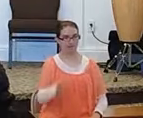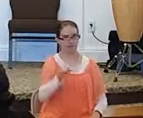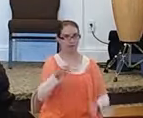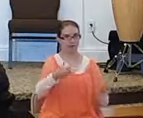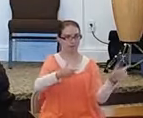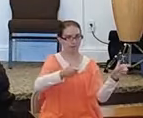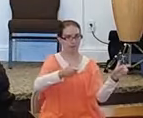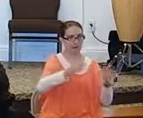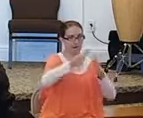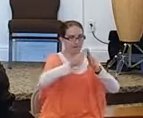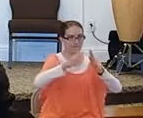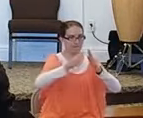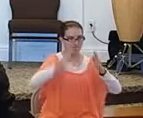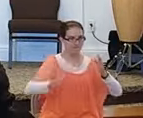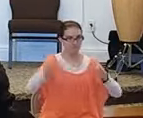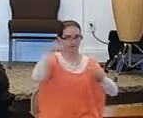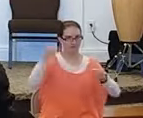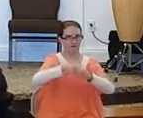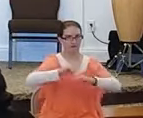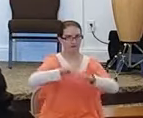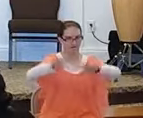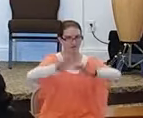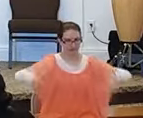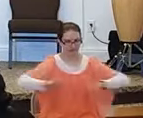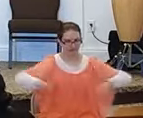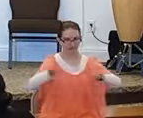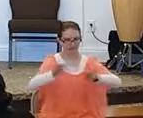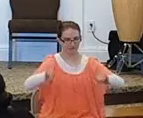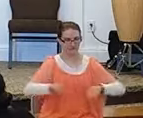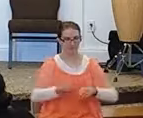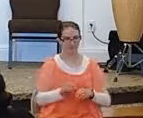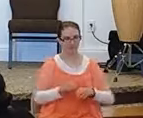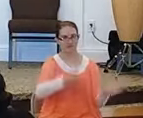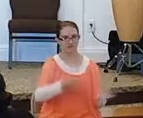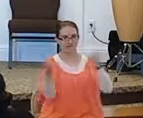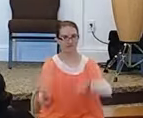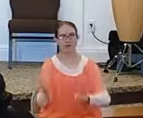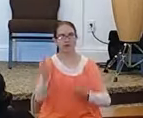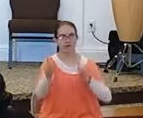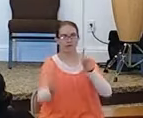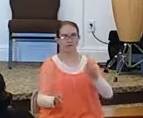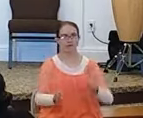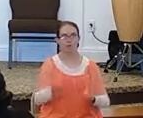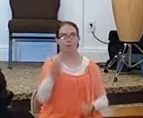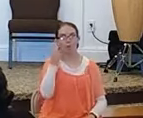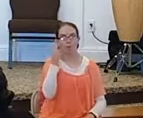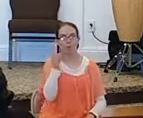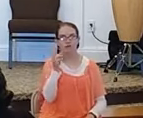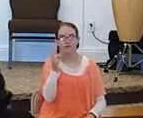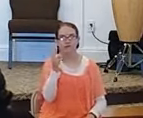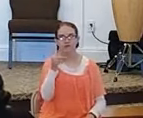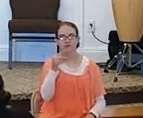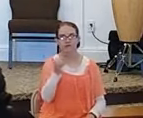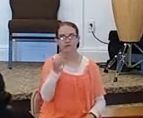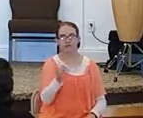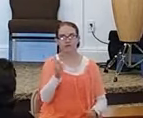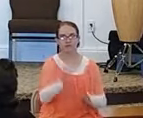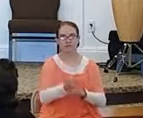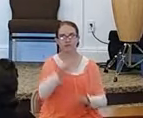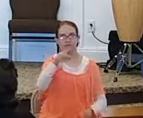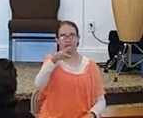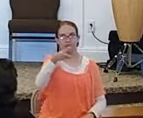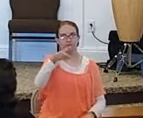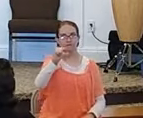ran down the mountain into the lake and drowned it. And the people that were watching the pigs, the people that were keeping the